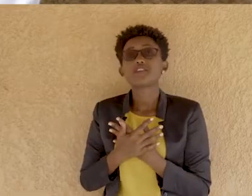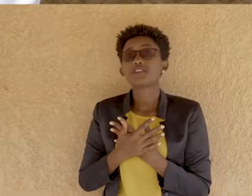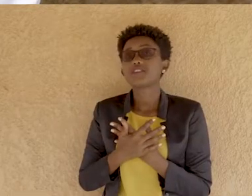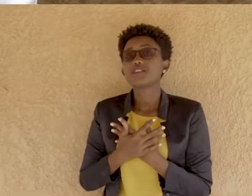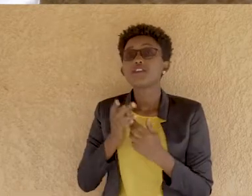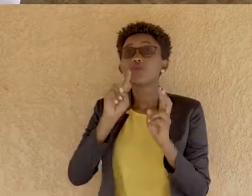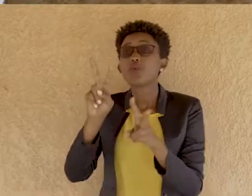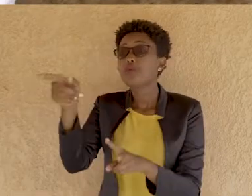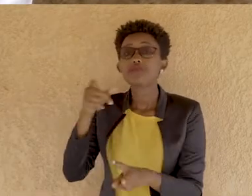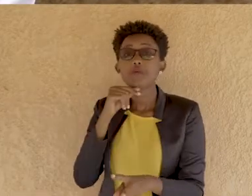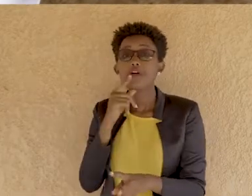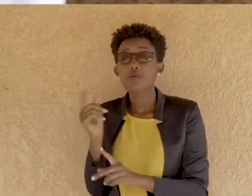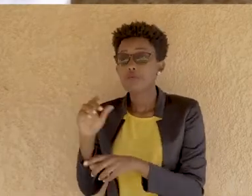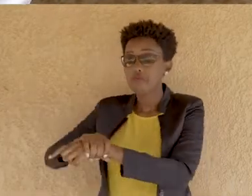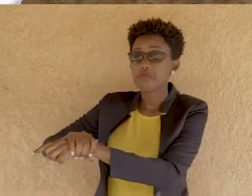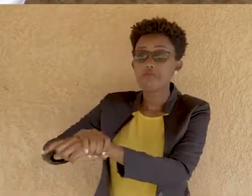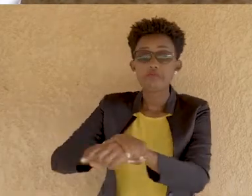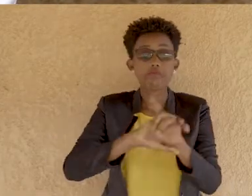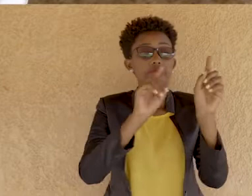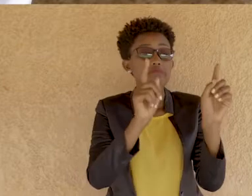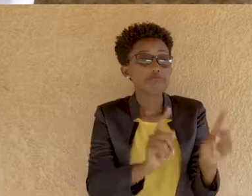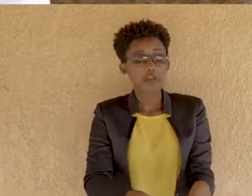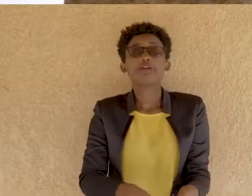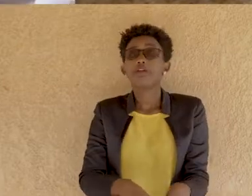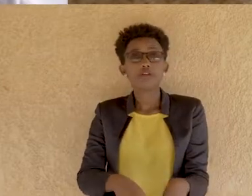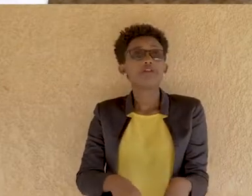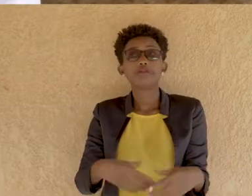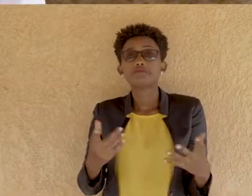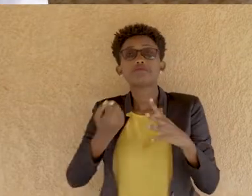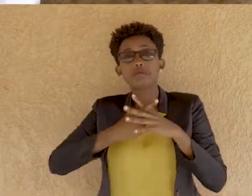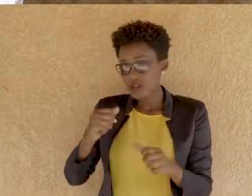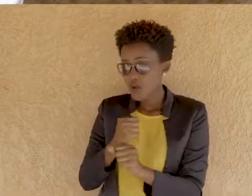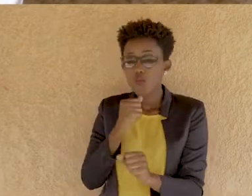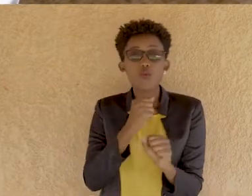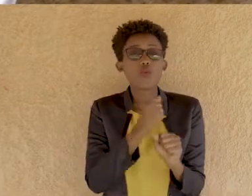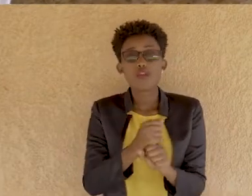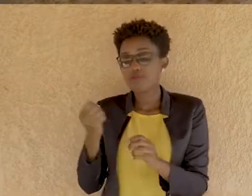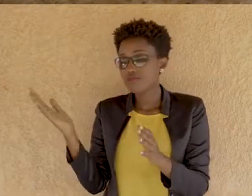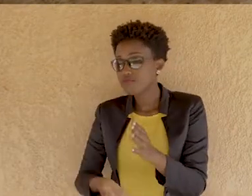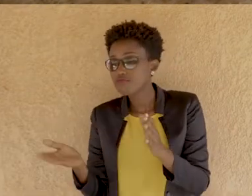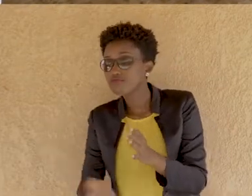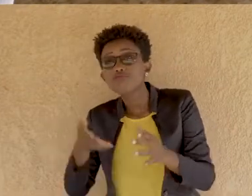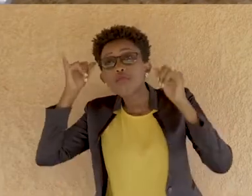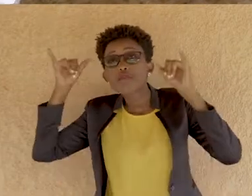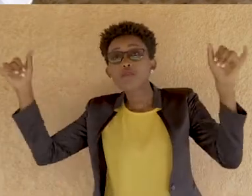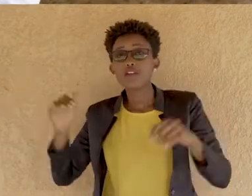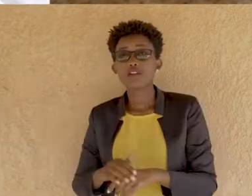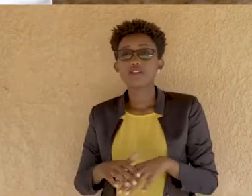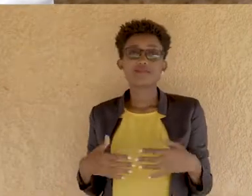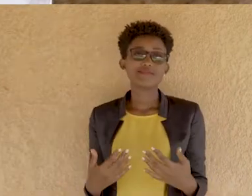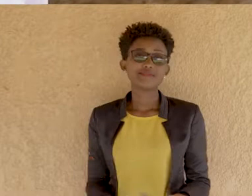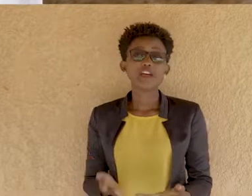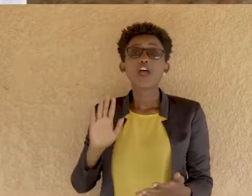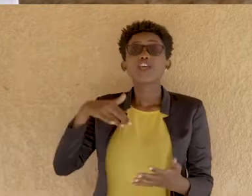Aho nabaga banzanye ahangaha nemve mu cyaro banzana aha ntangira akazi ko gukata ibyatsi. I was brought